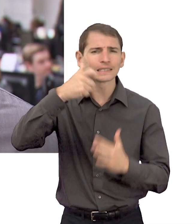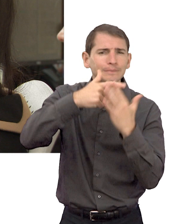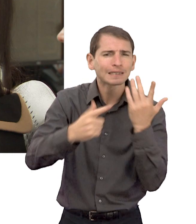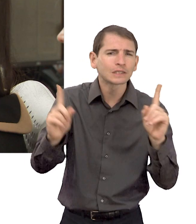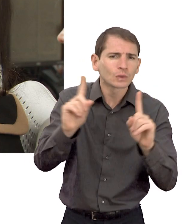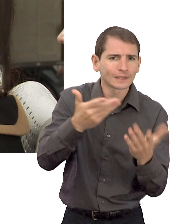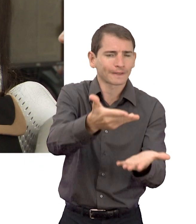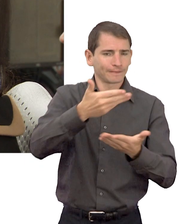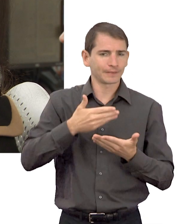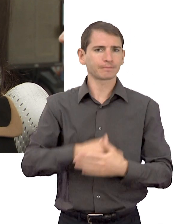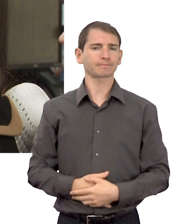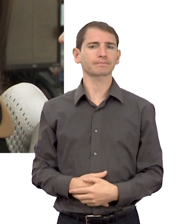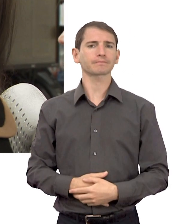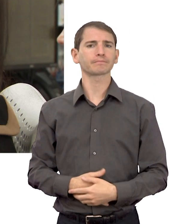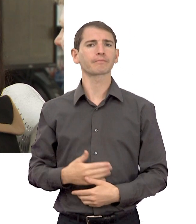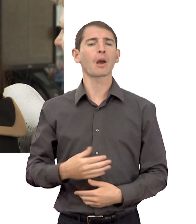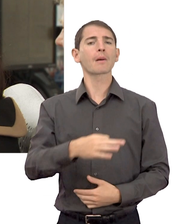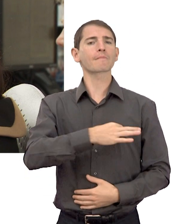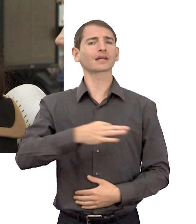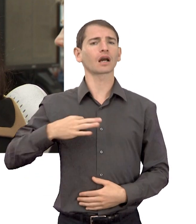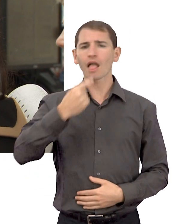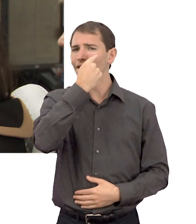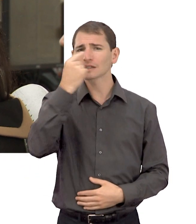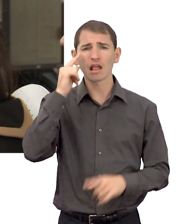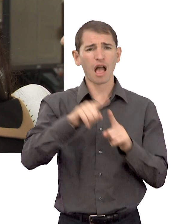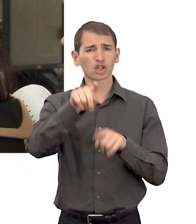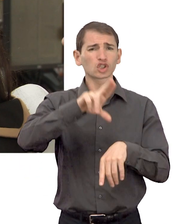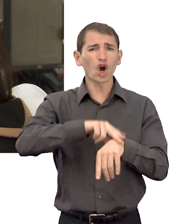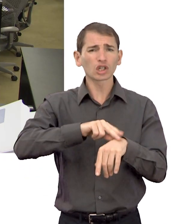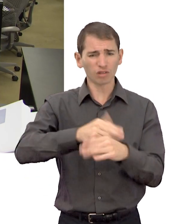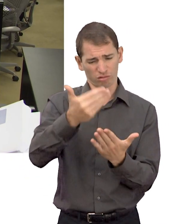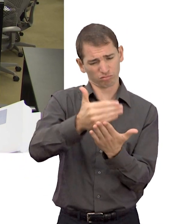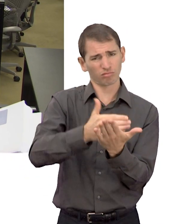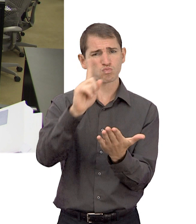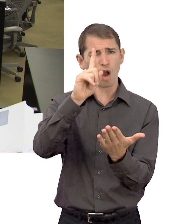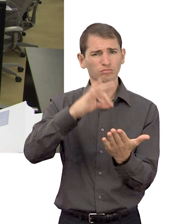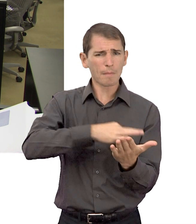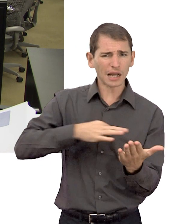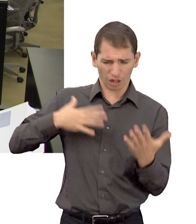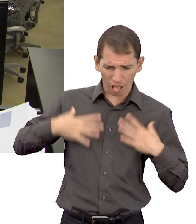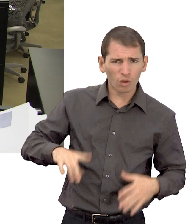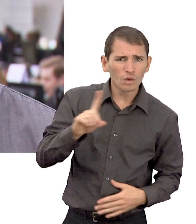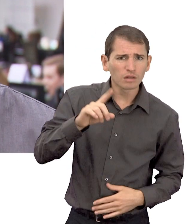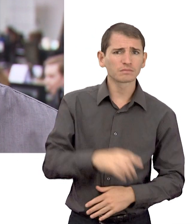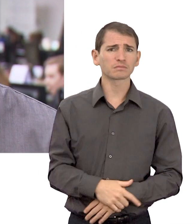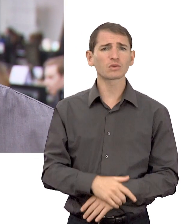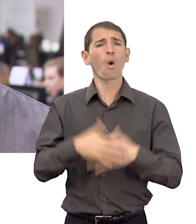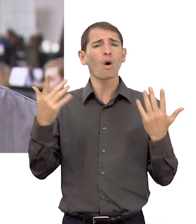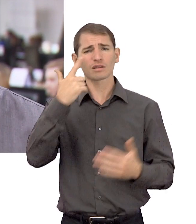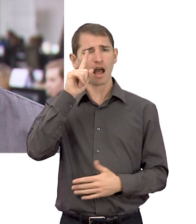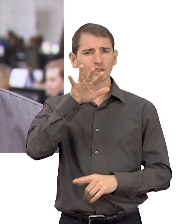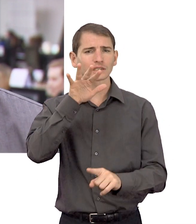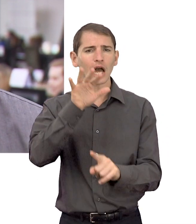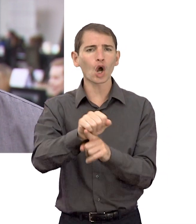well. Medical evidence would just be confirmation from your GP that there was a medical condition. Or they can submit a diagnostic report, which has been done